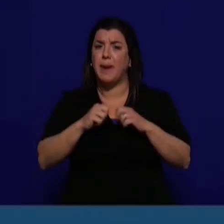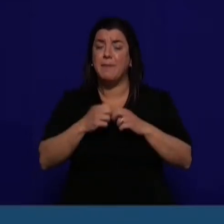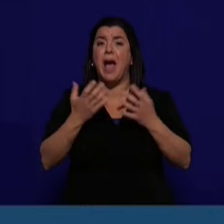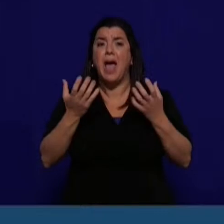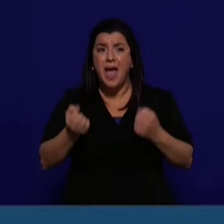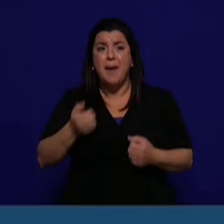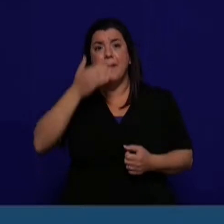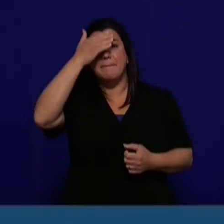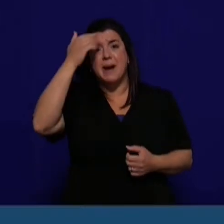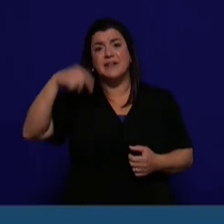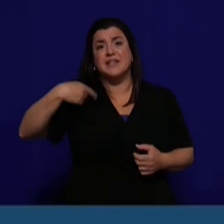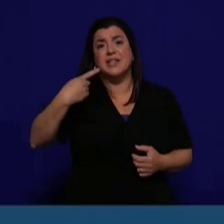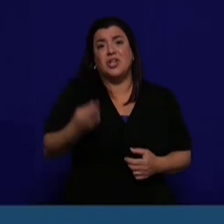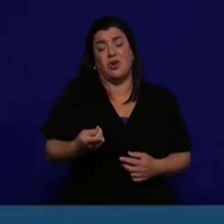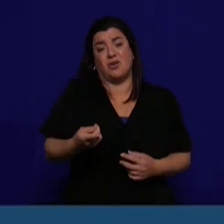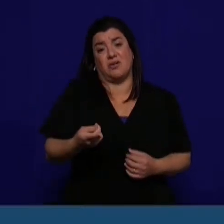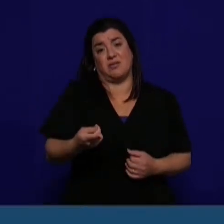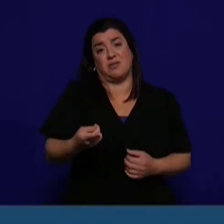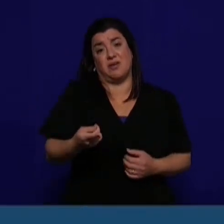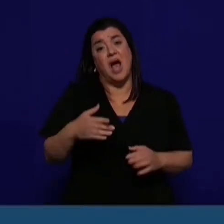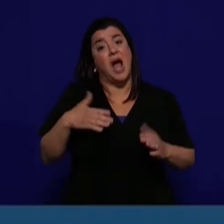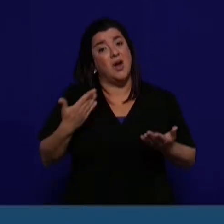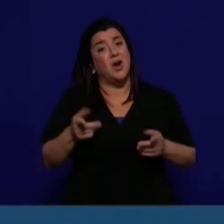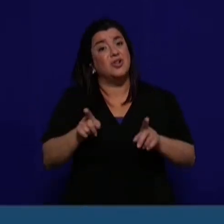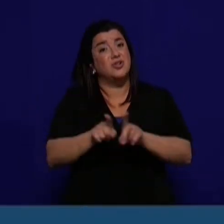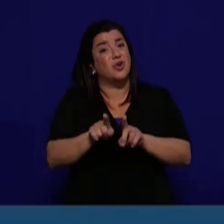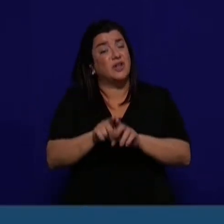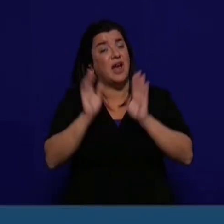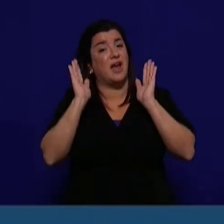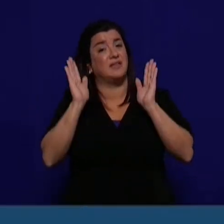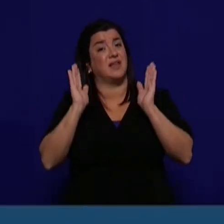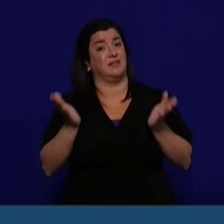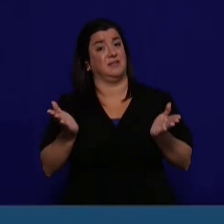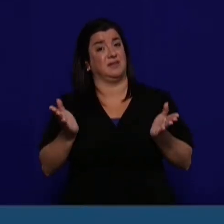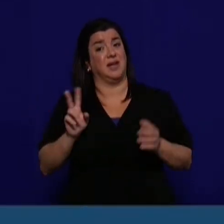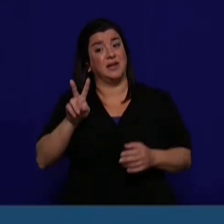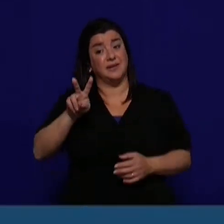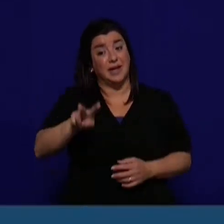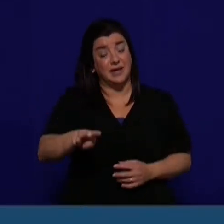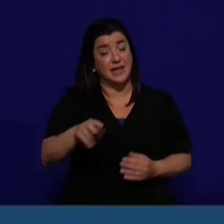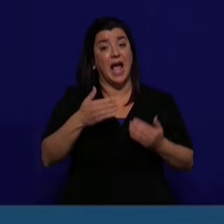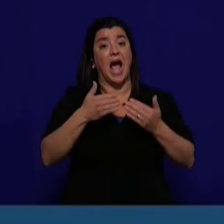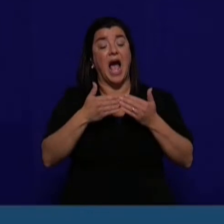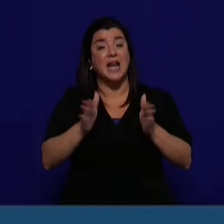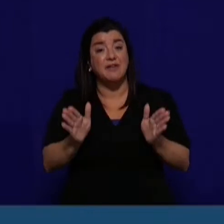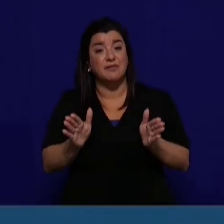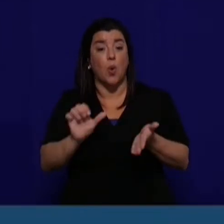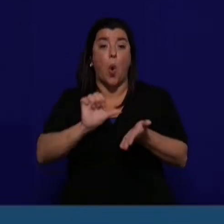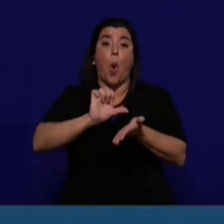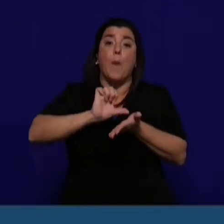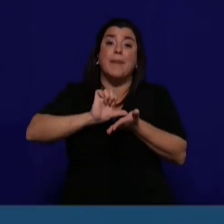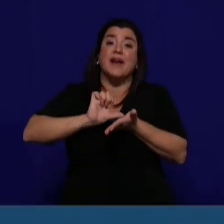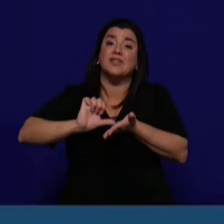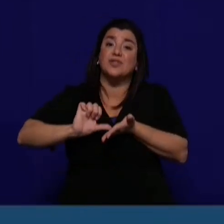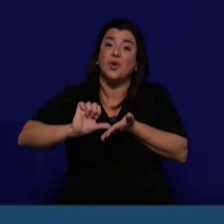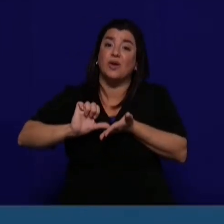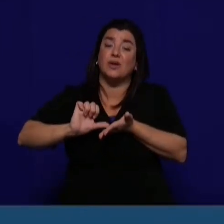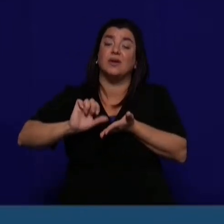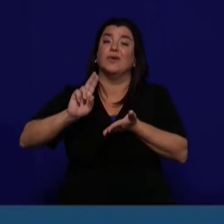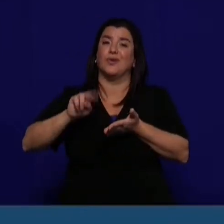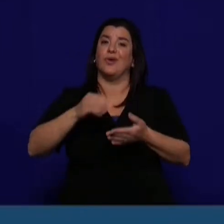priorità kemm stajna u issa wkoll erġajna minn nhar it-tnejn ħanibtu wkoll operazzjonijiet skedati